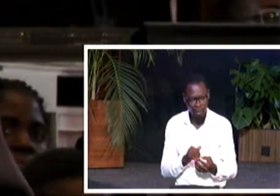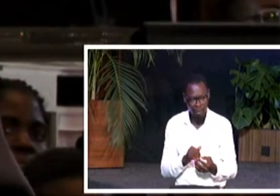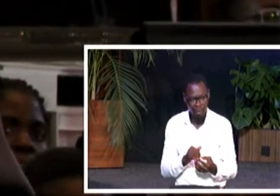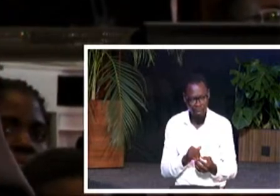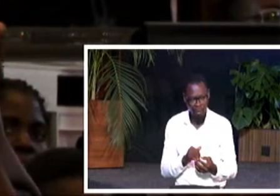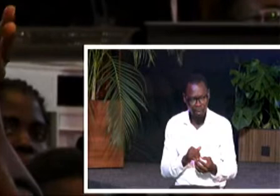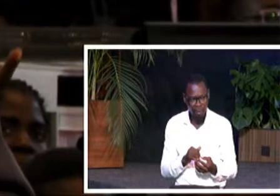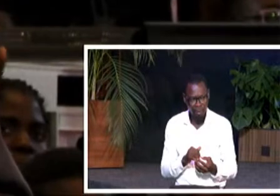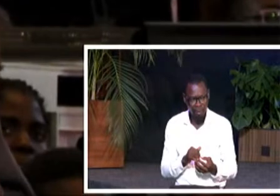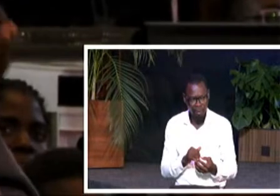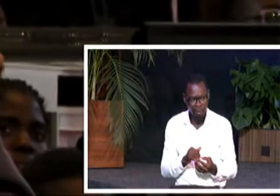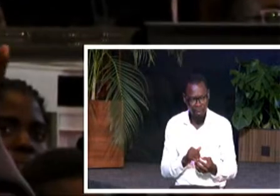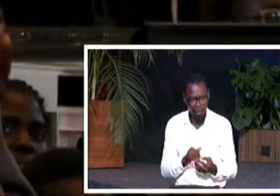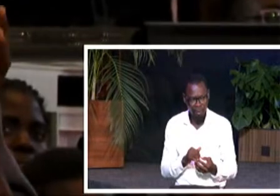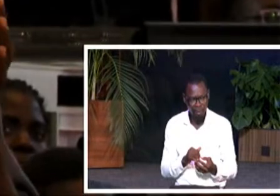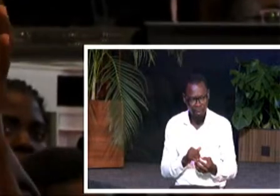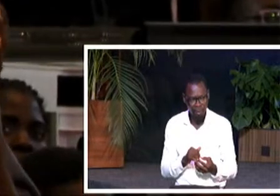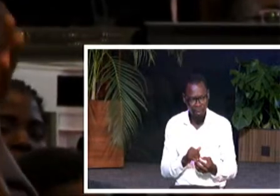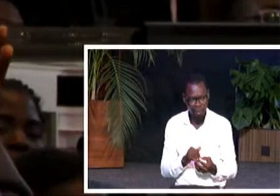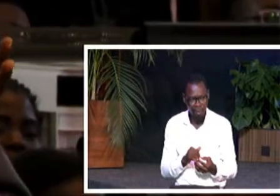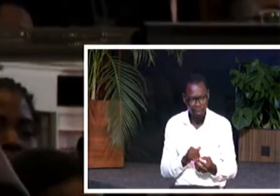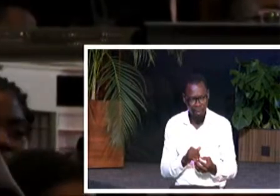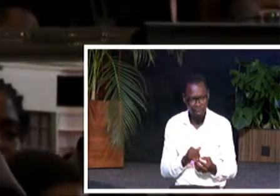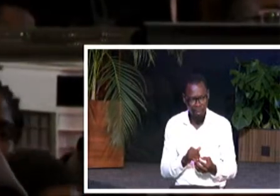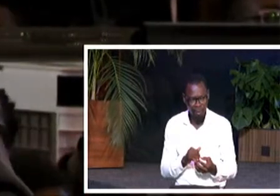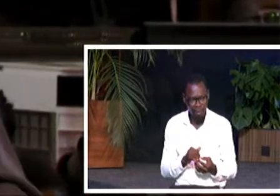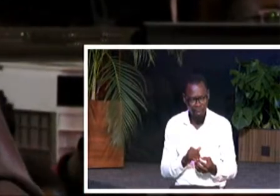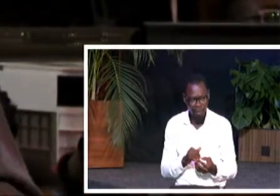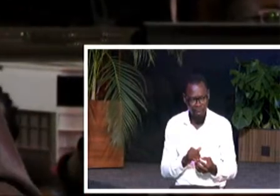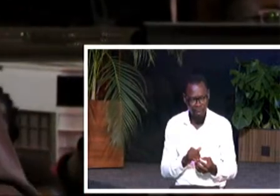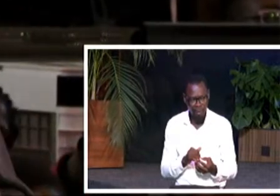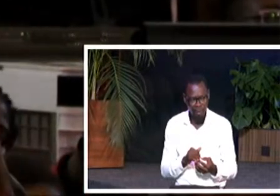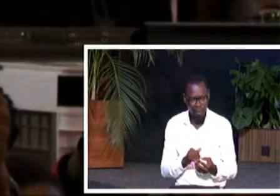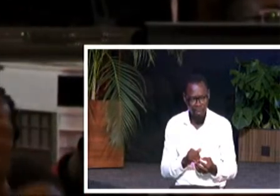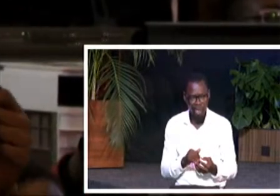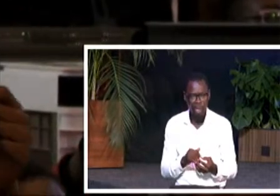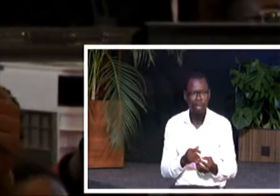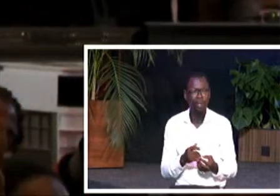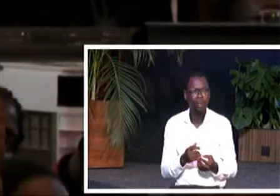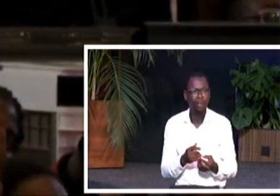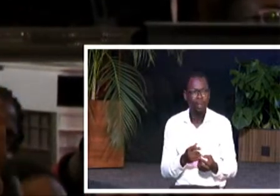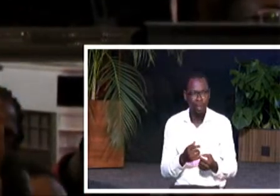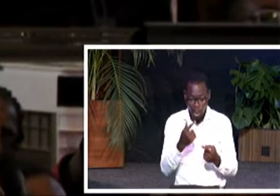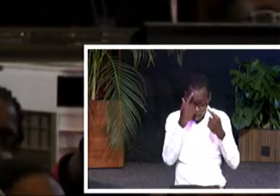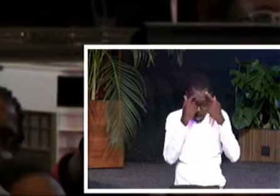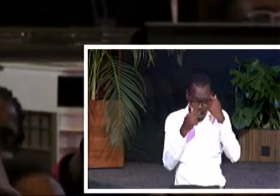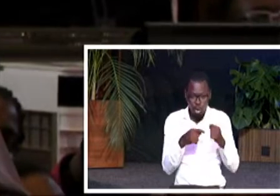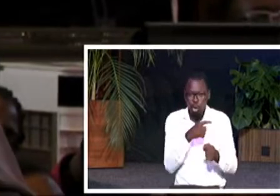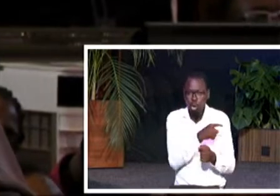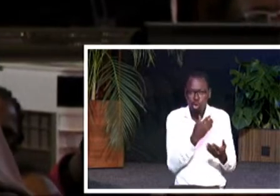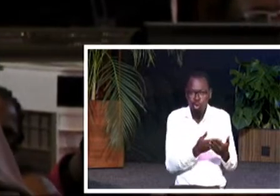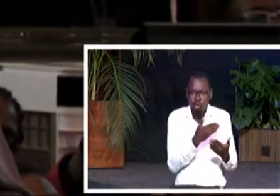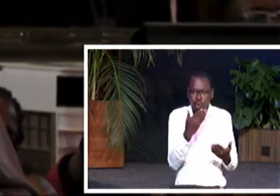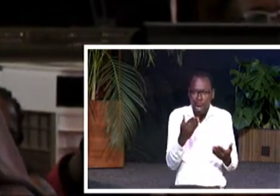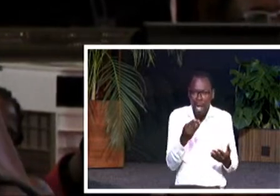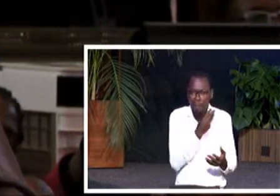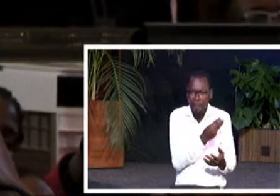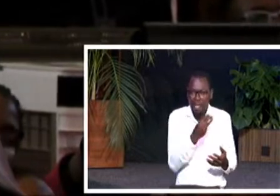get clarification on such items that are being bought. And then with the to